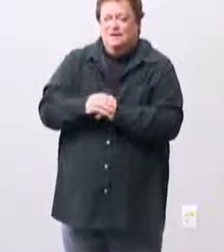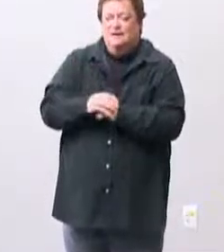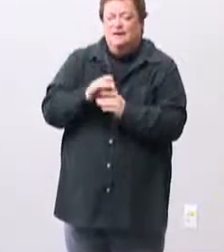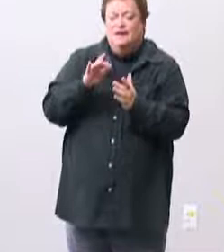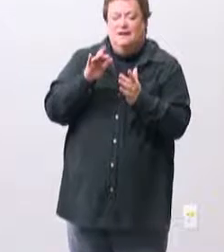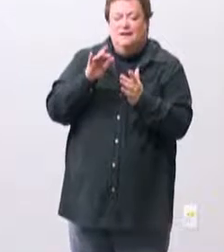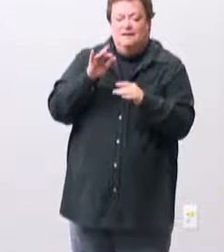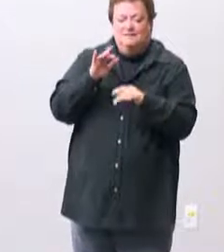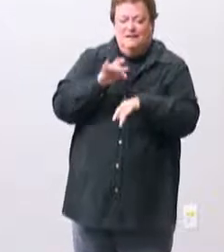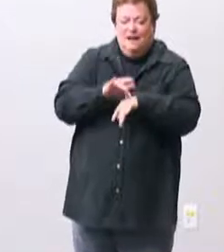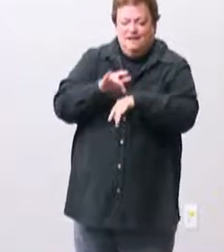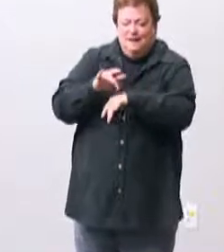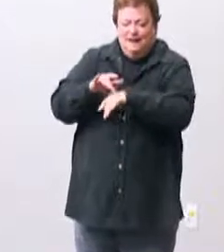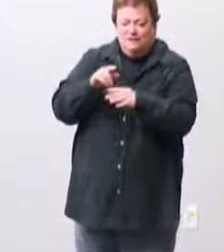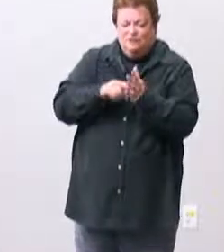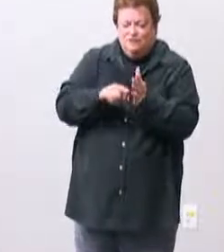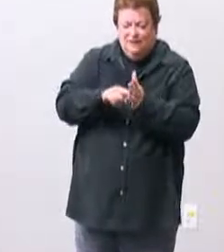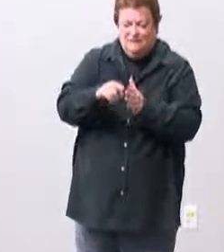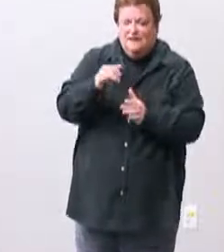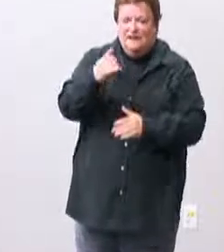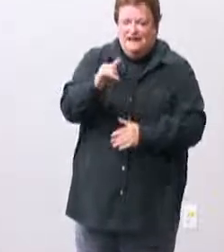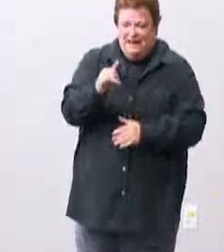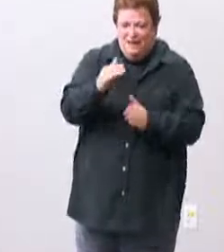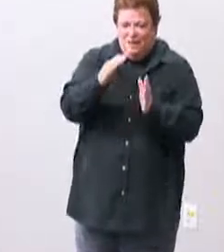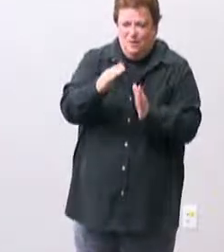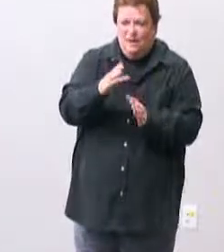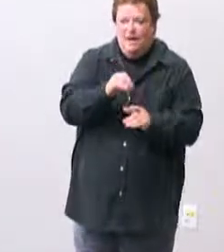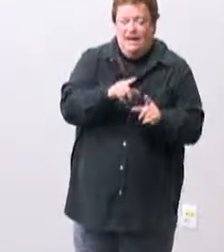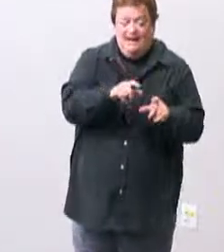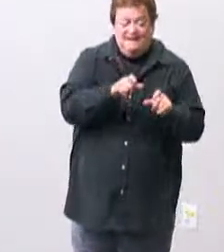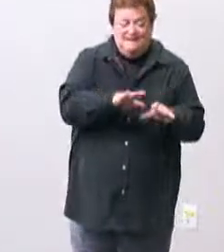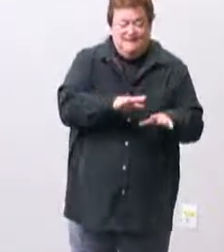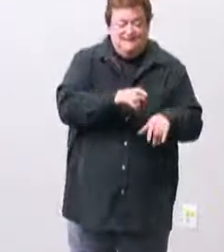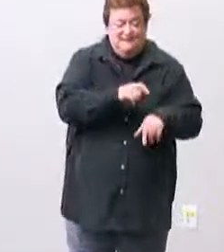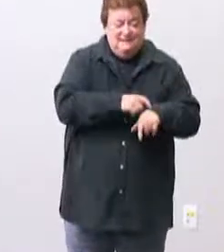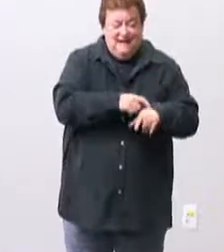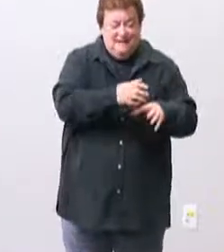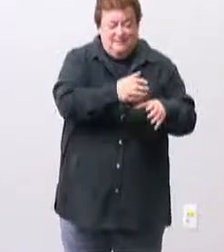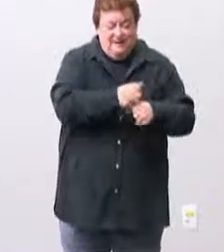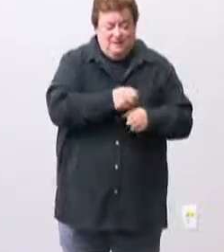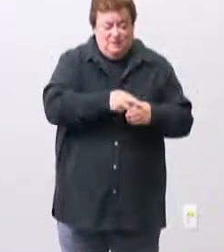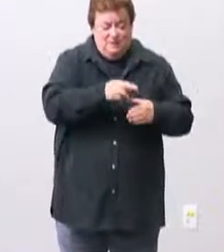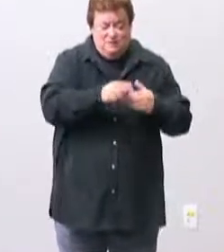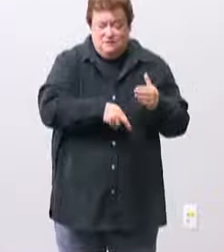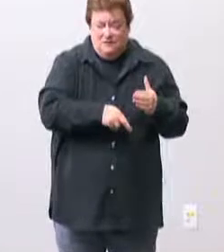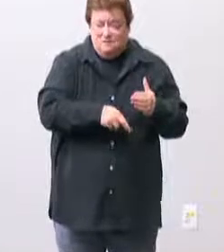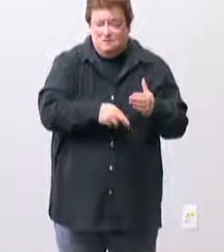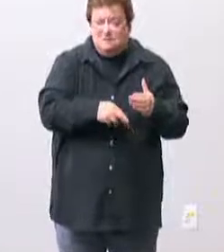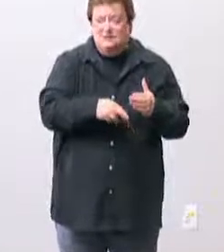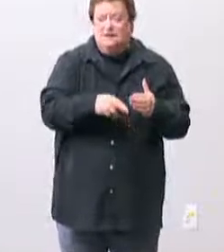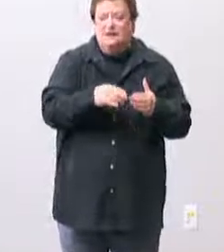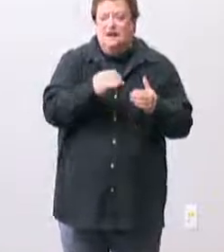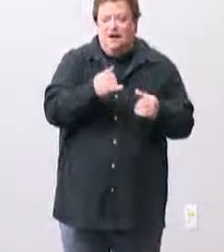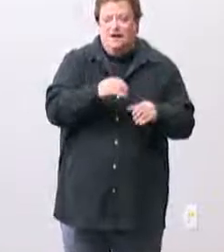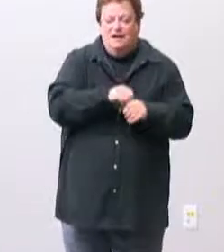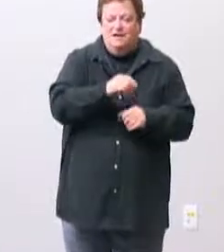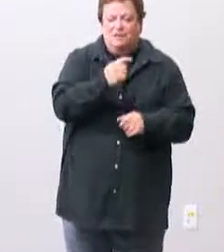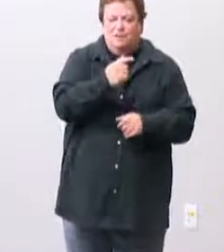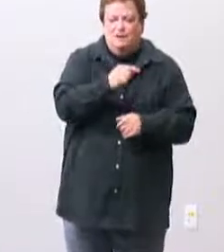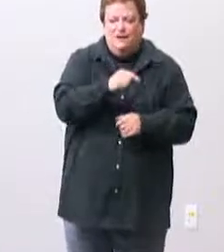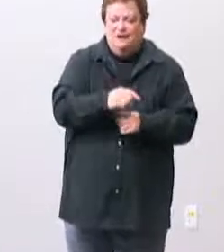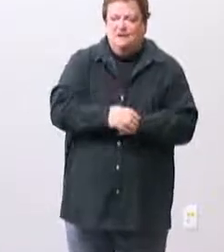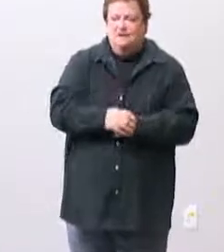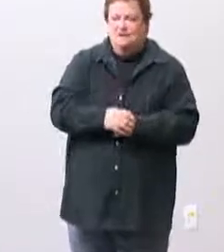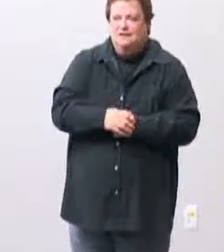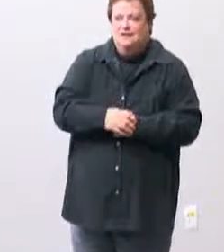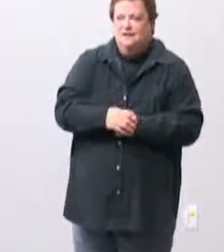Contact tracing is in the yellow category, while testing turnaround time and vaccination rate are in green. The